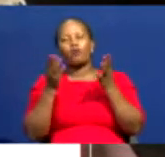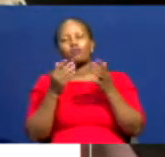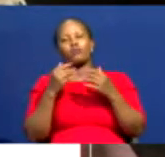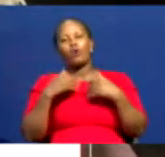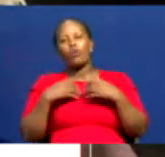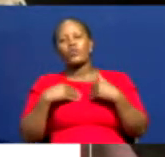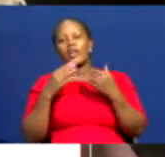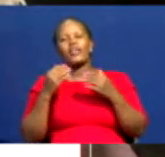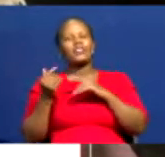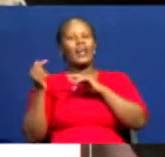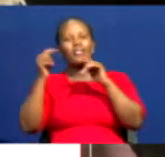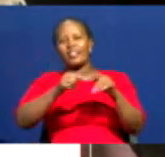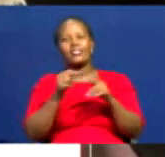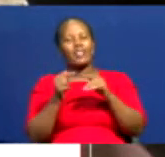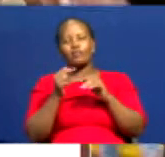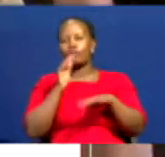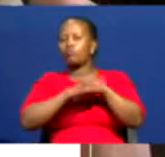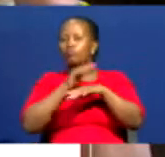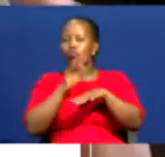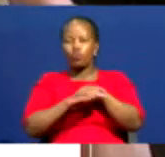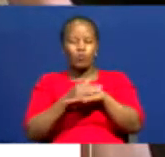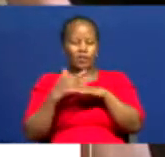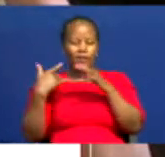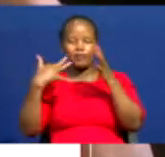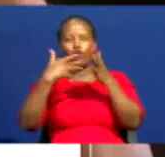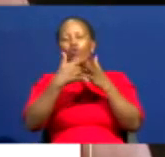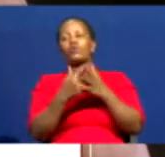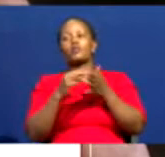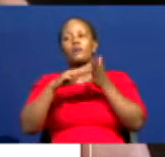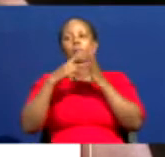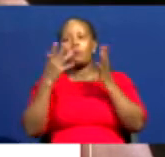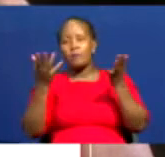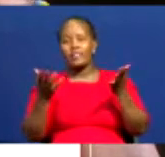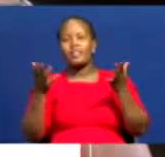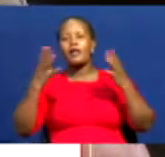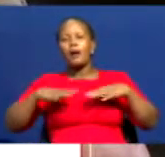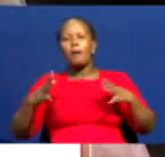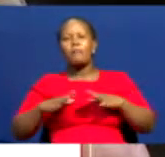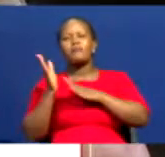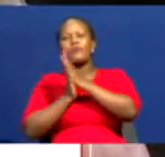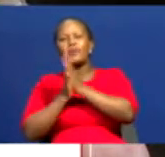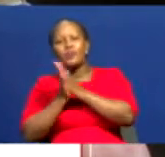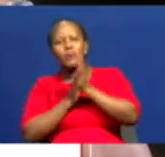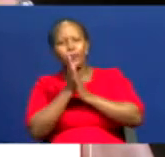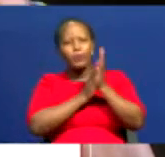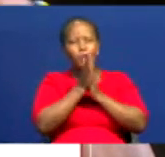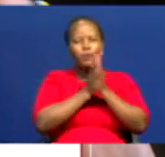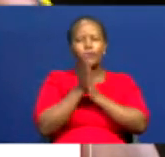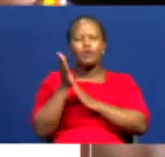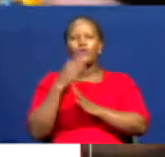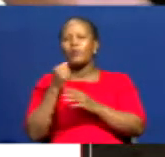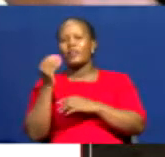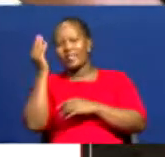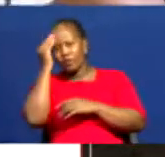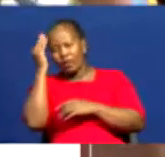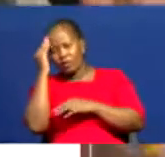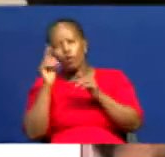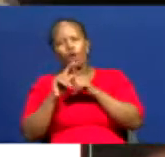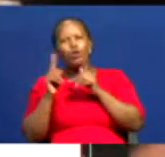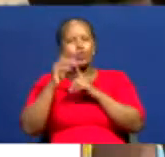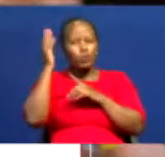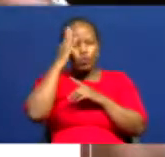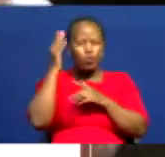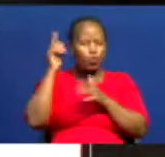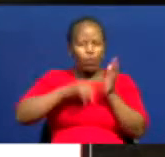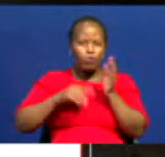through. That means our people were eager to get the message that was intended to be